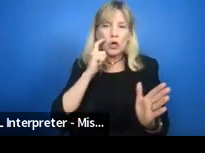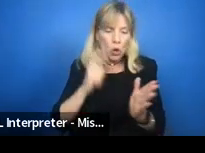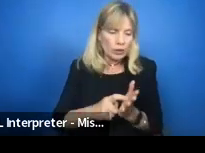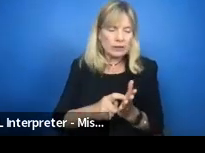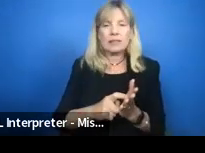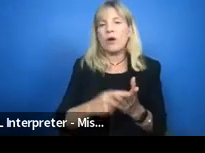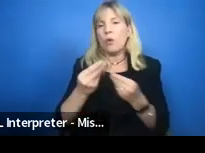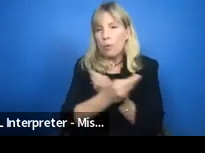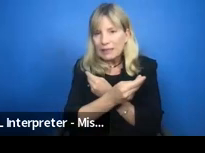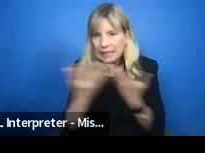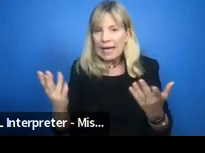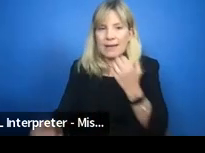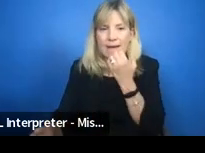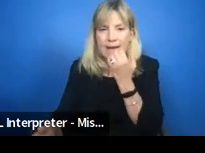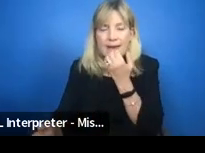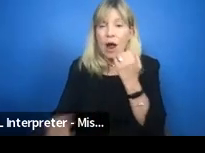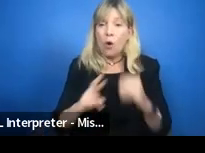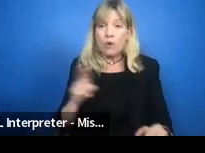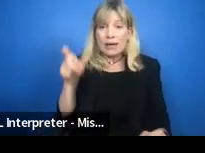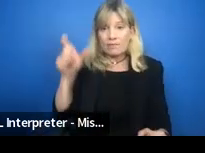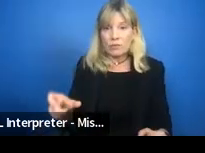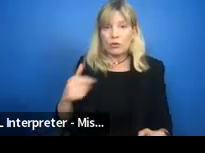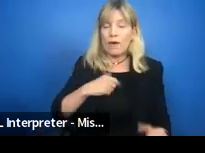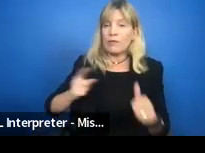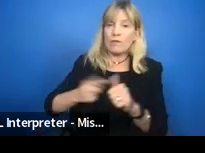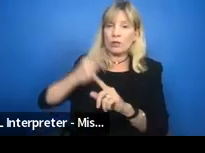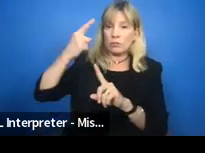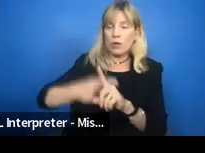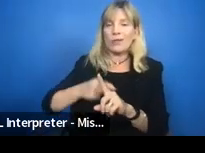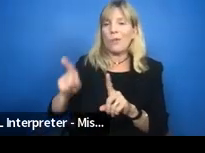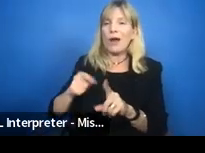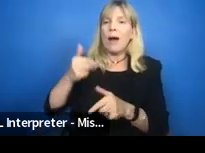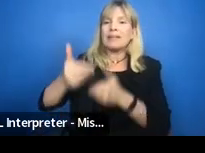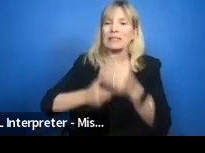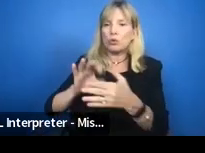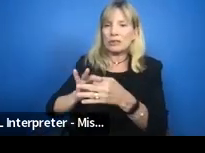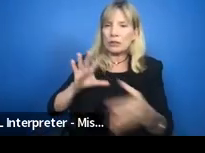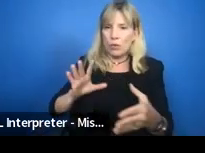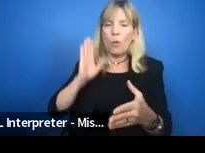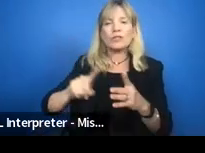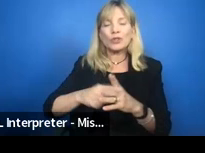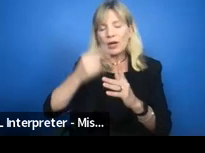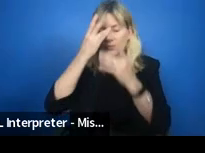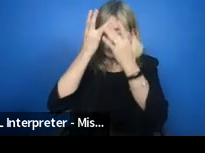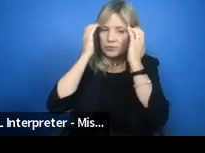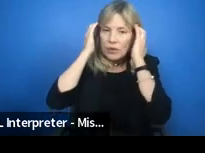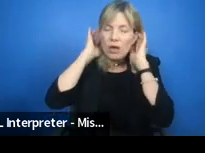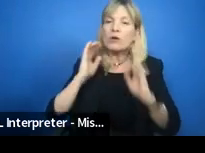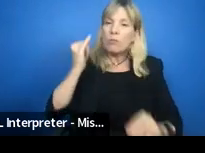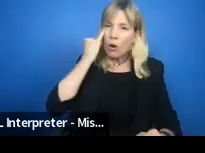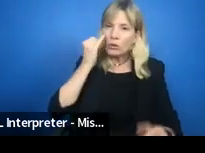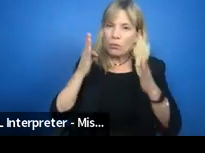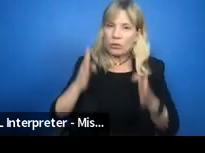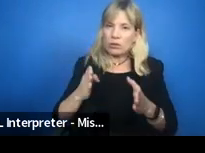start being sent out. And on the right, you have the first month during which procedural disenrollments will begin. So if someone